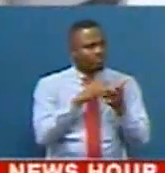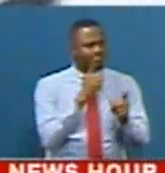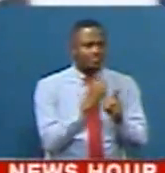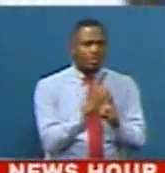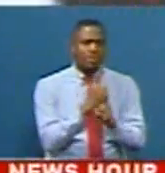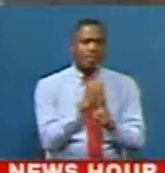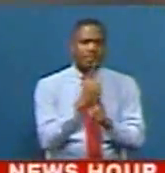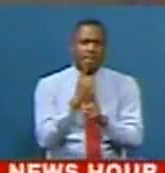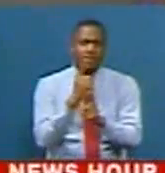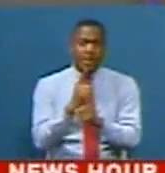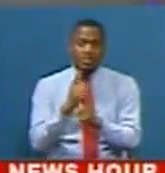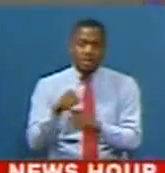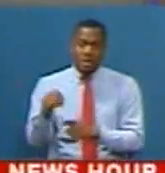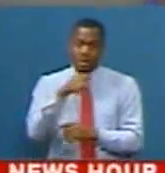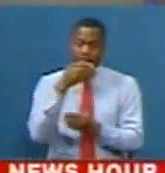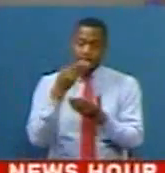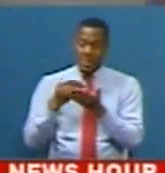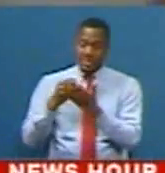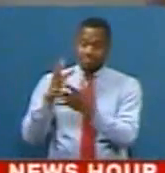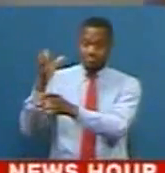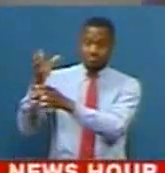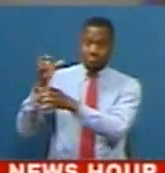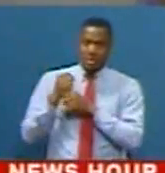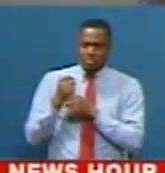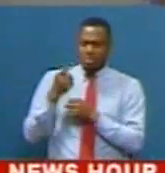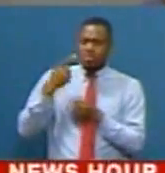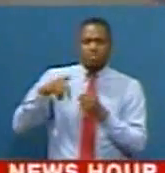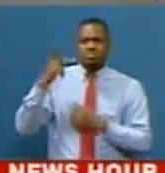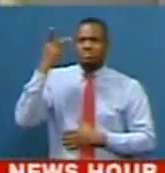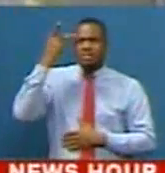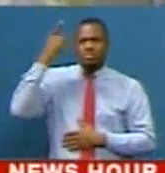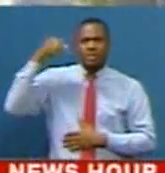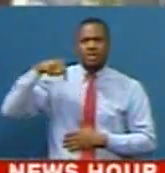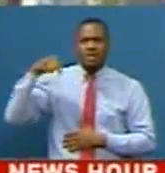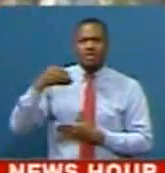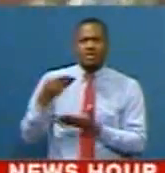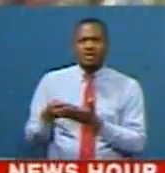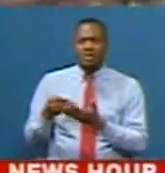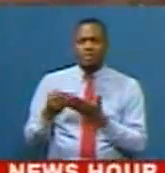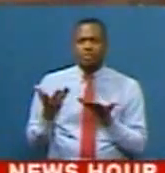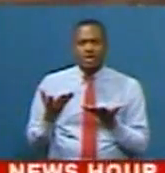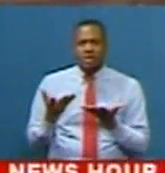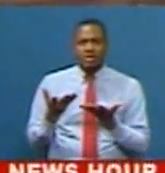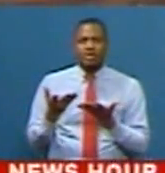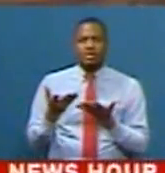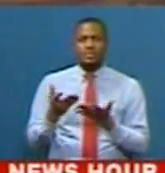ensure that beneficiaries put the monies to their intended use.